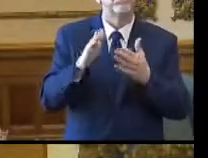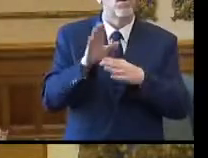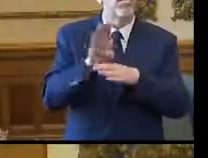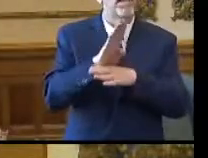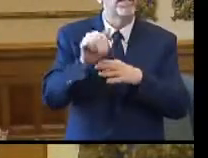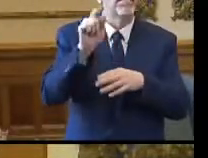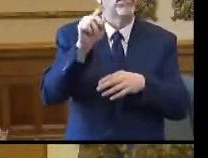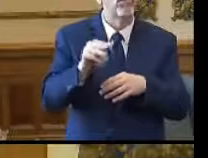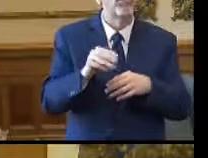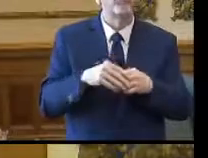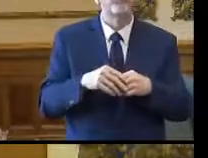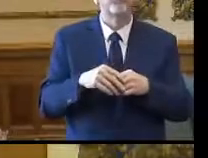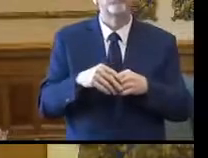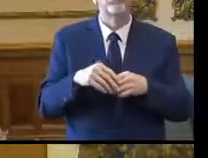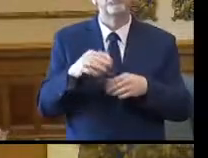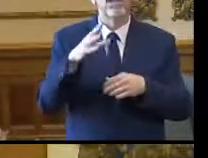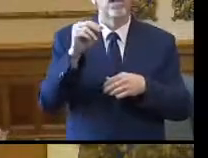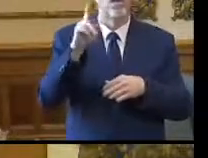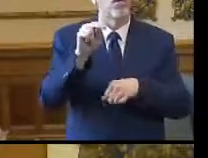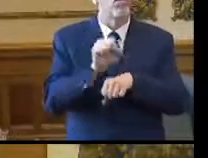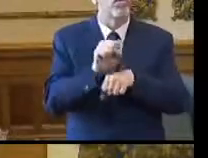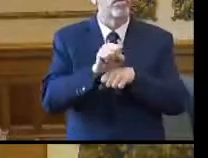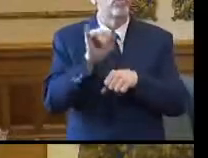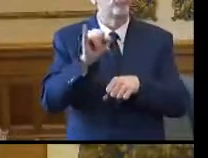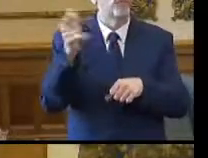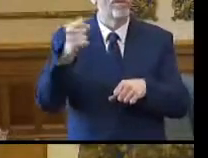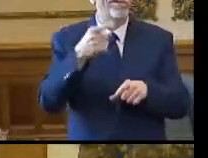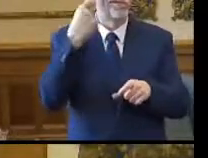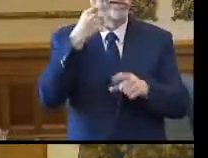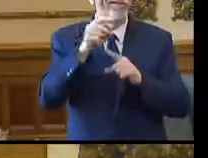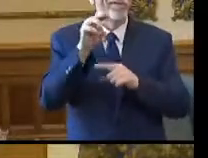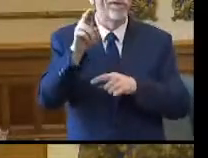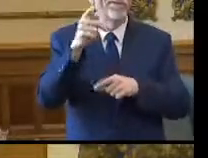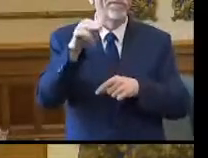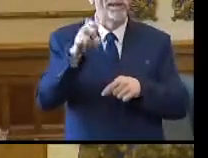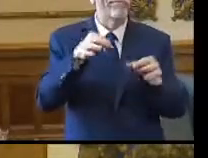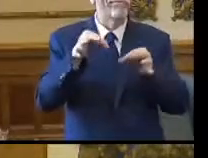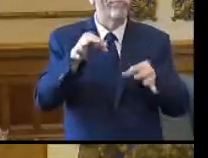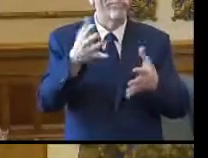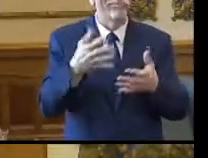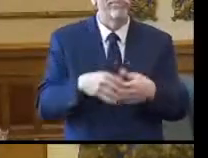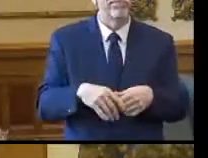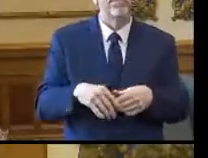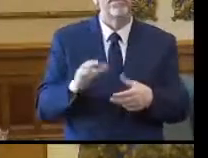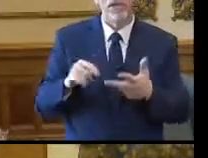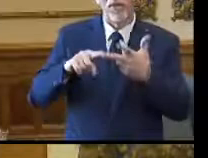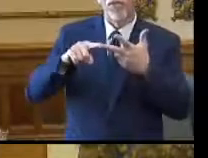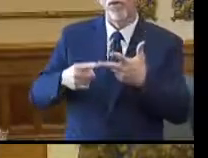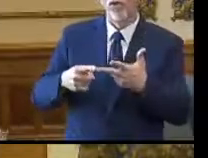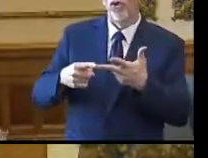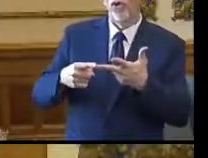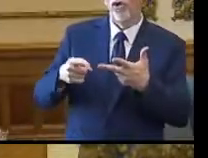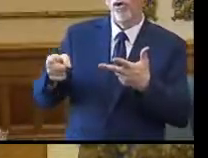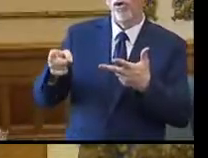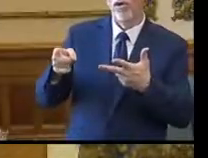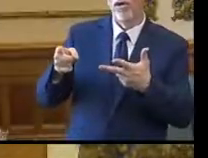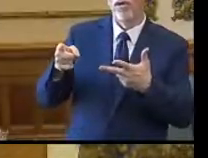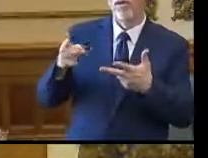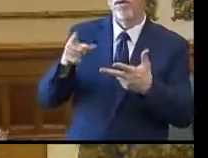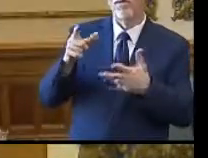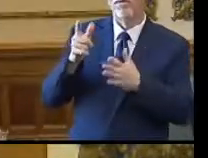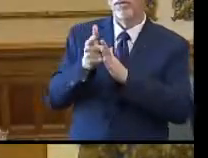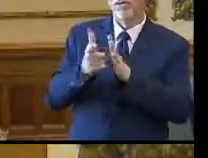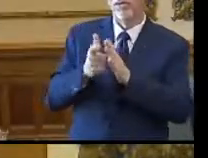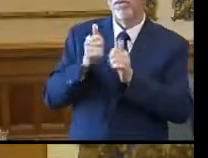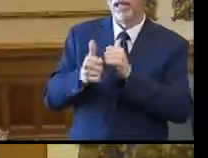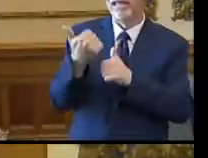Business Administration, and the unemployment insurance that you heard from Mr. Payne. And then the last legislation that was adopted about